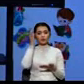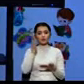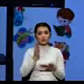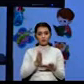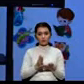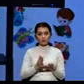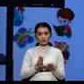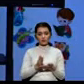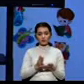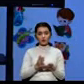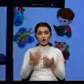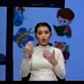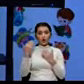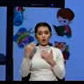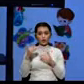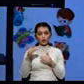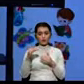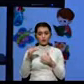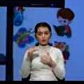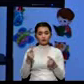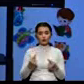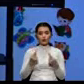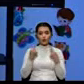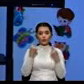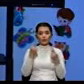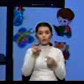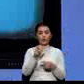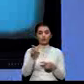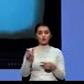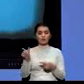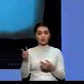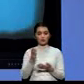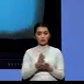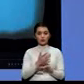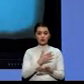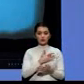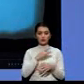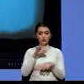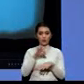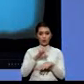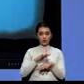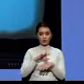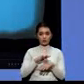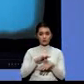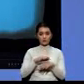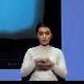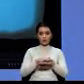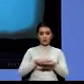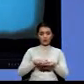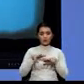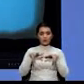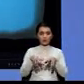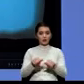Yodingizda bo'lsa, Xorazmning avliyo ulug' odamlari bor. Ularni dilini og'ritib, ularni elini